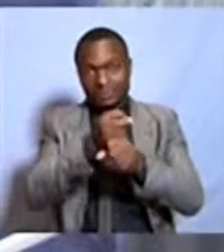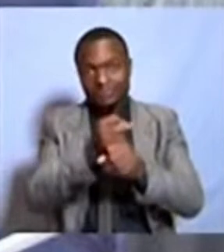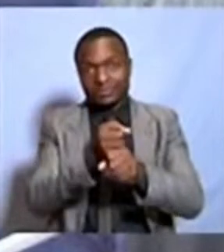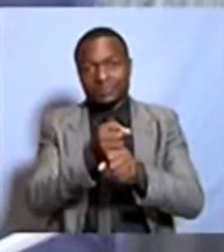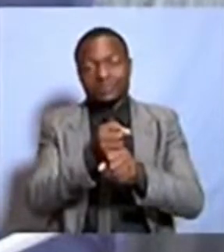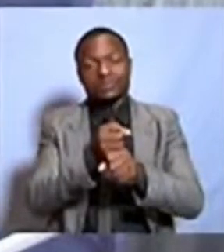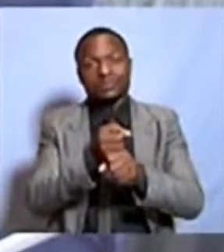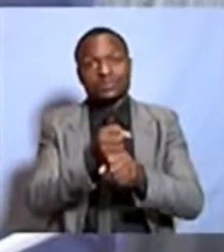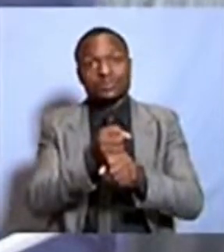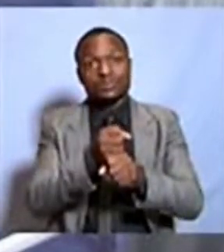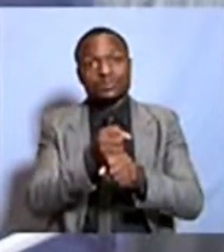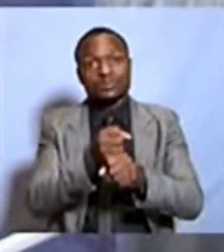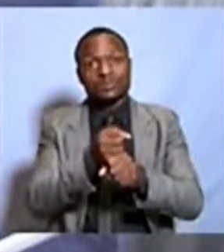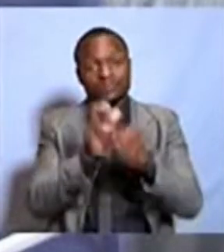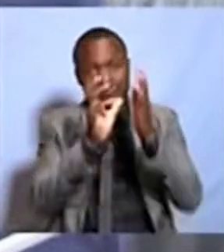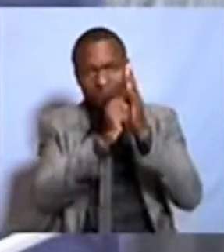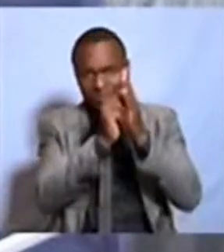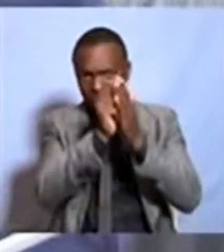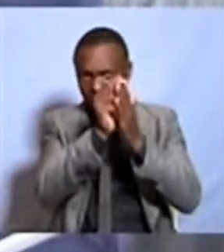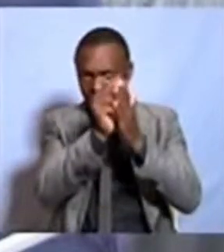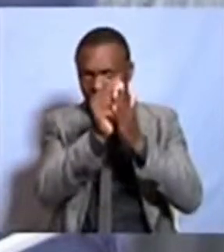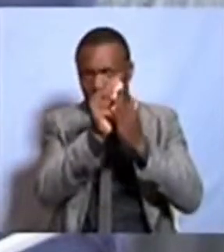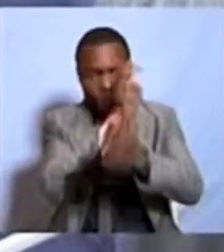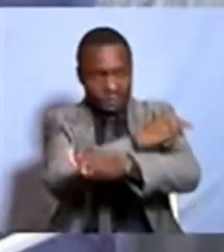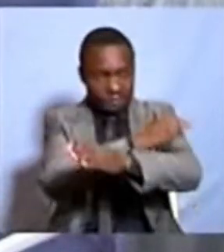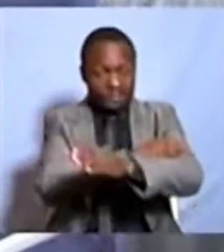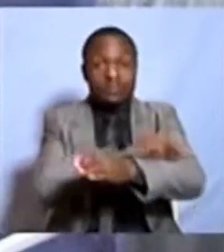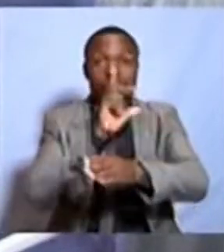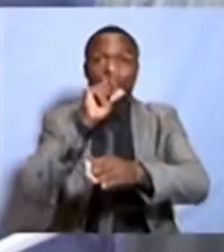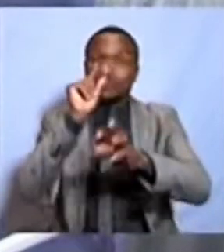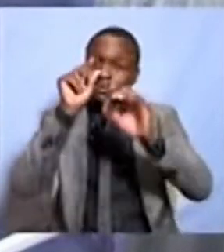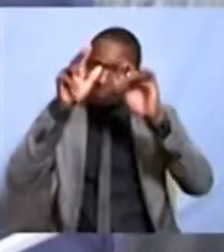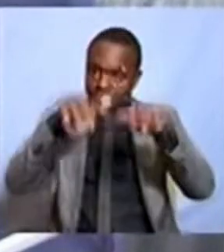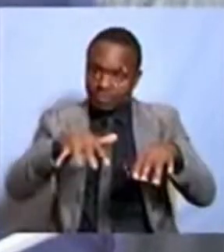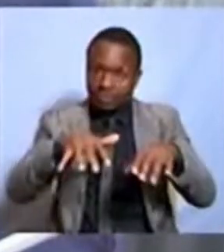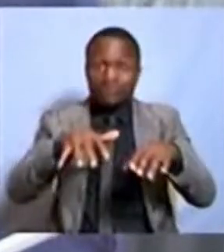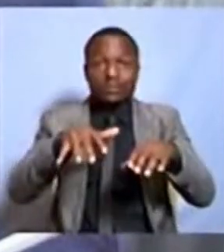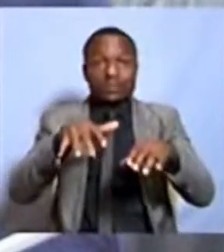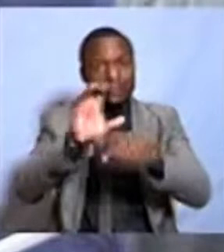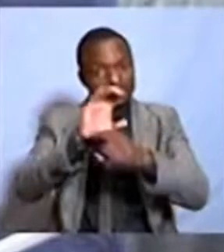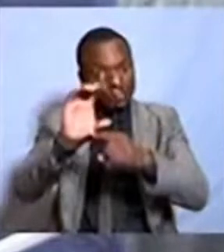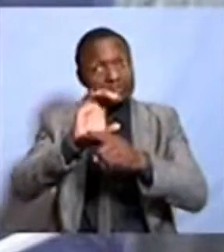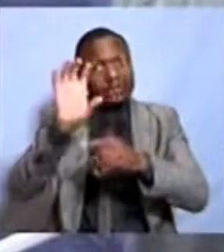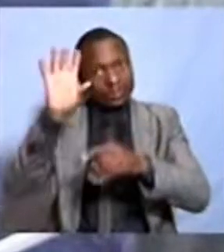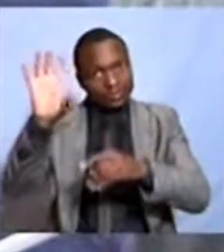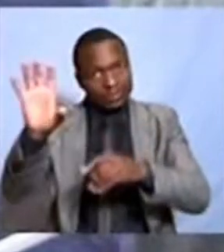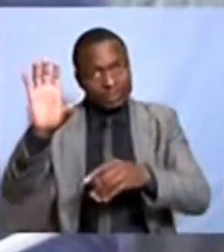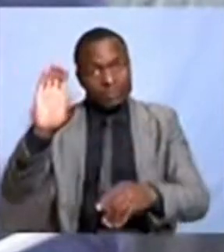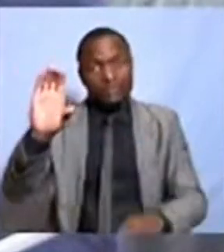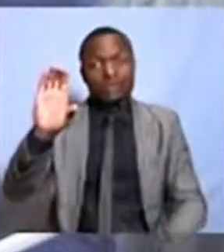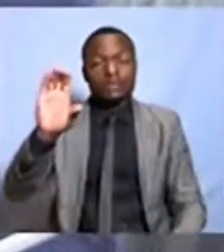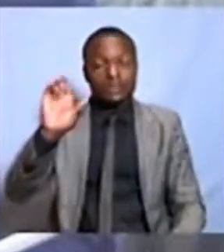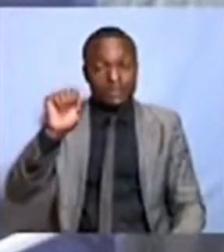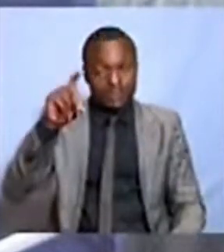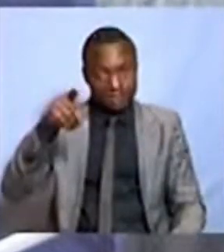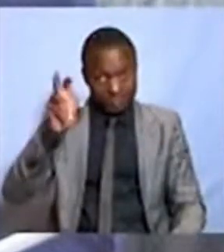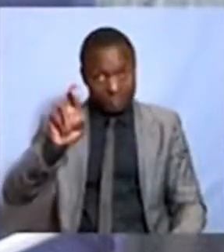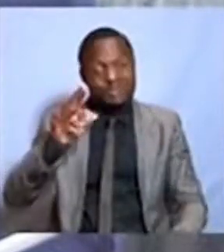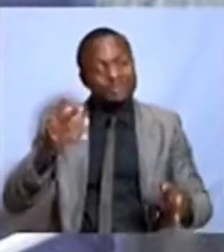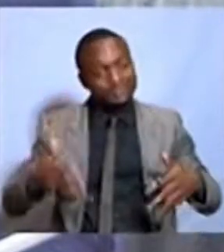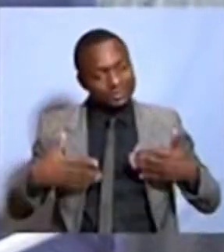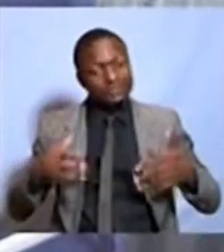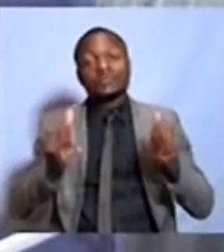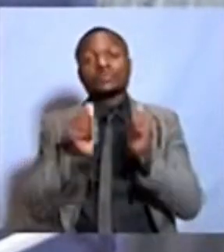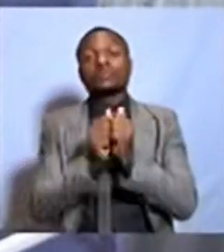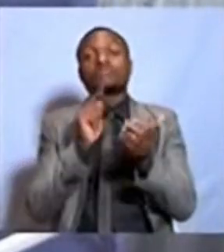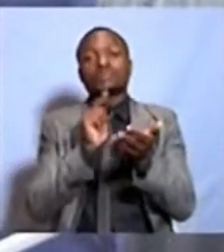up cancer treatment centers in Livingstone and Copperbelt. CSPR, we commend this because it